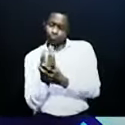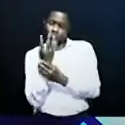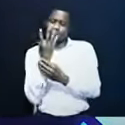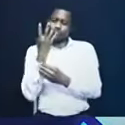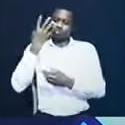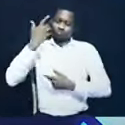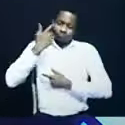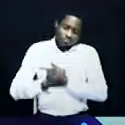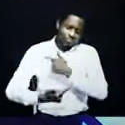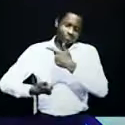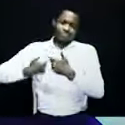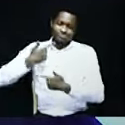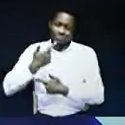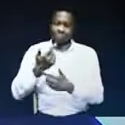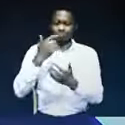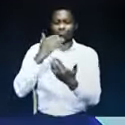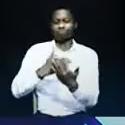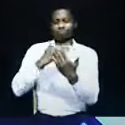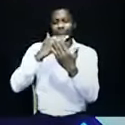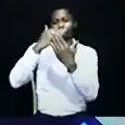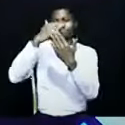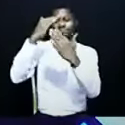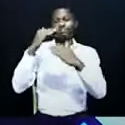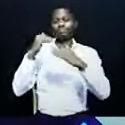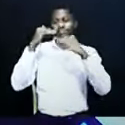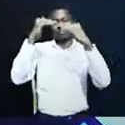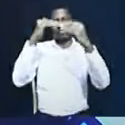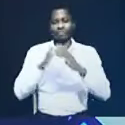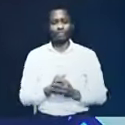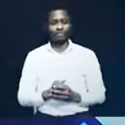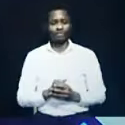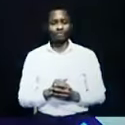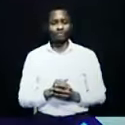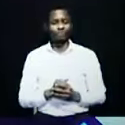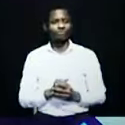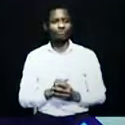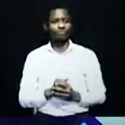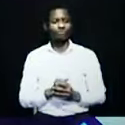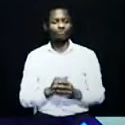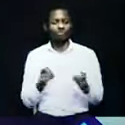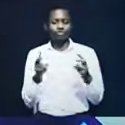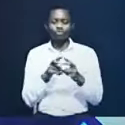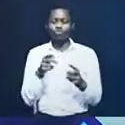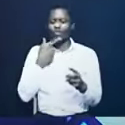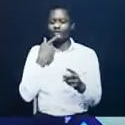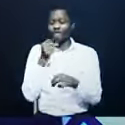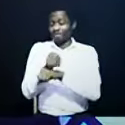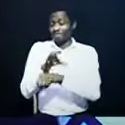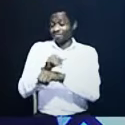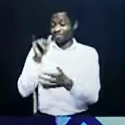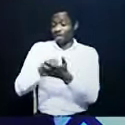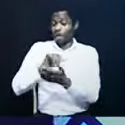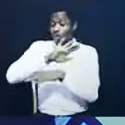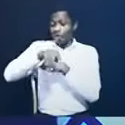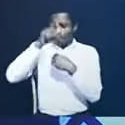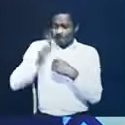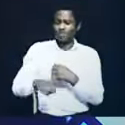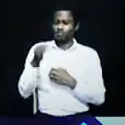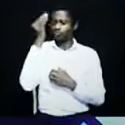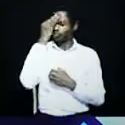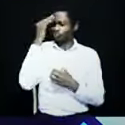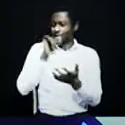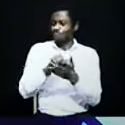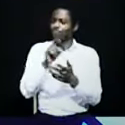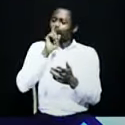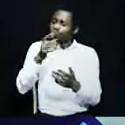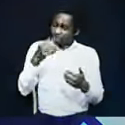And then we said we should kind of bring our minds to the fact that sin exists.